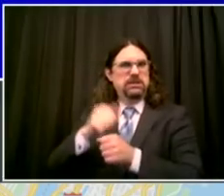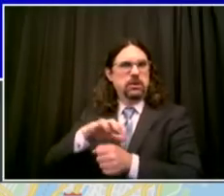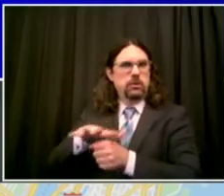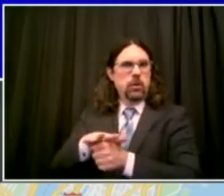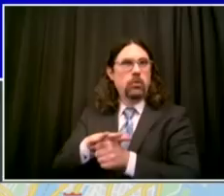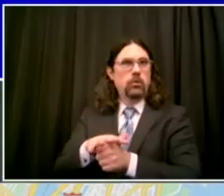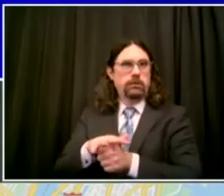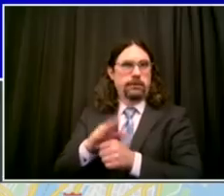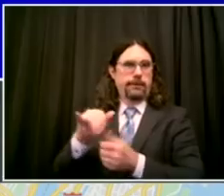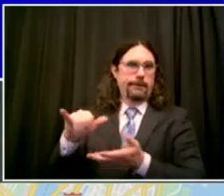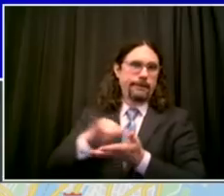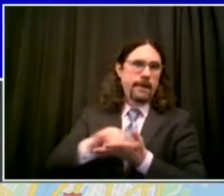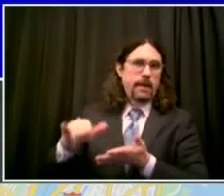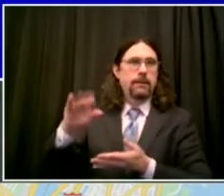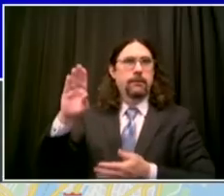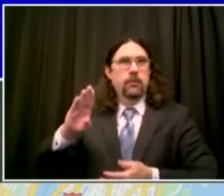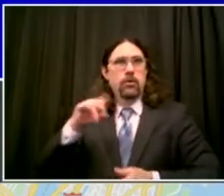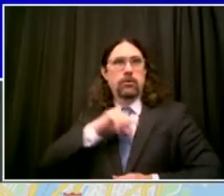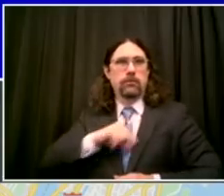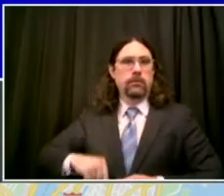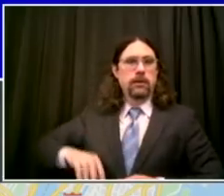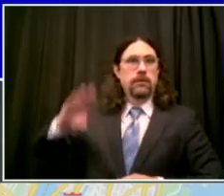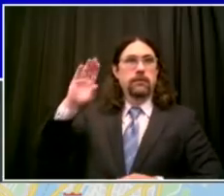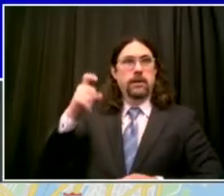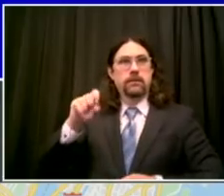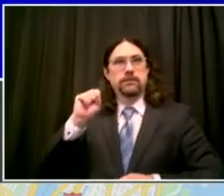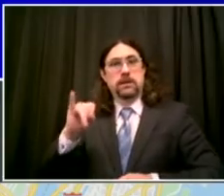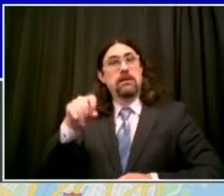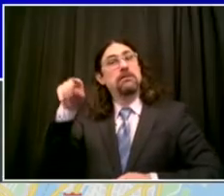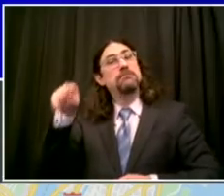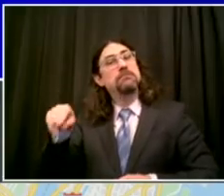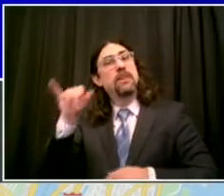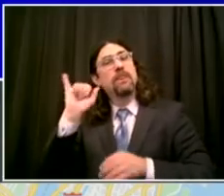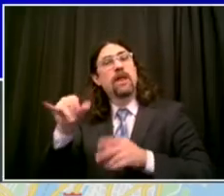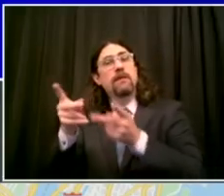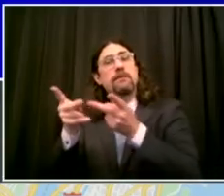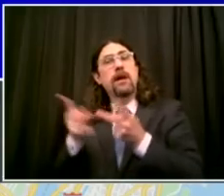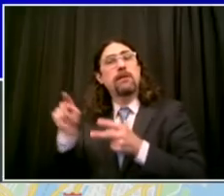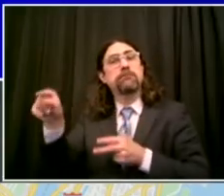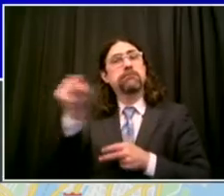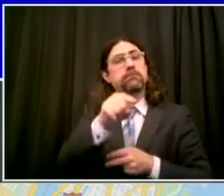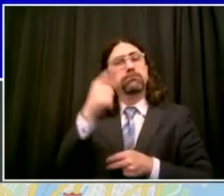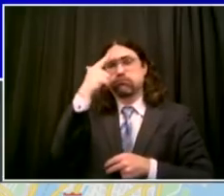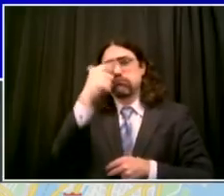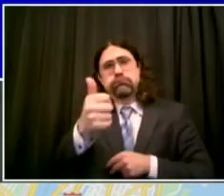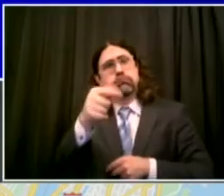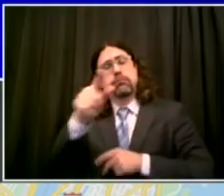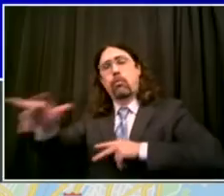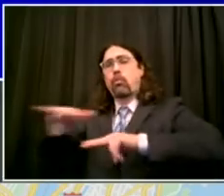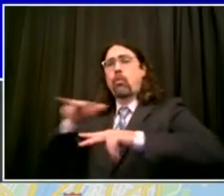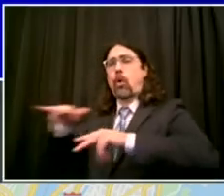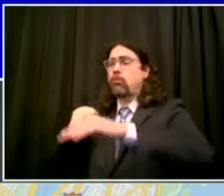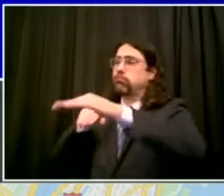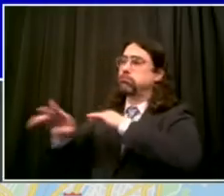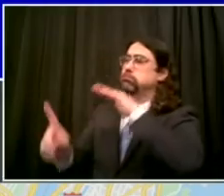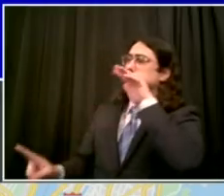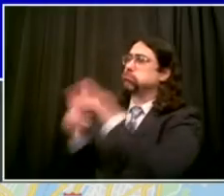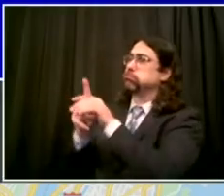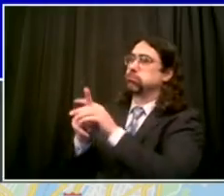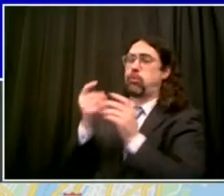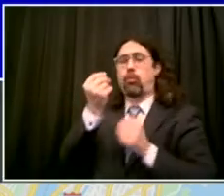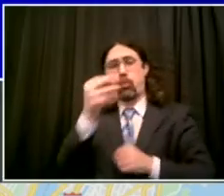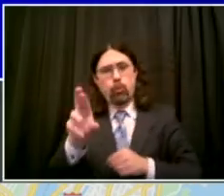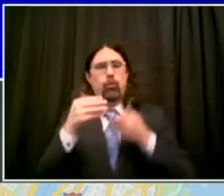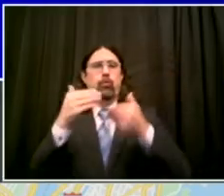insurance. If not, the test will be provided to you for free. So thank you to everyone at Advantage Care. This is another great step forward, making